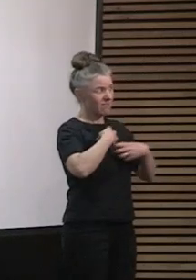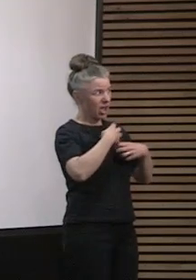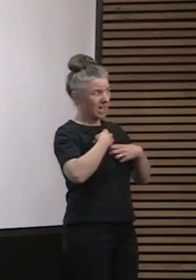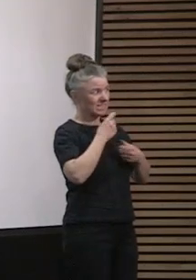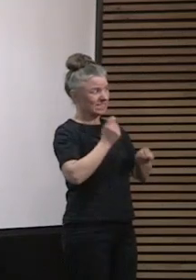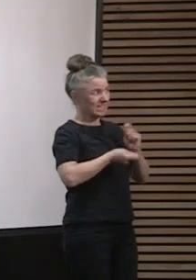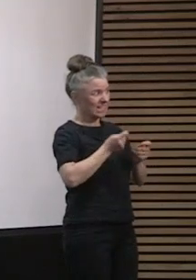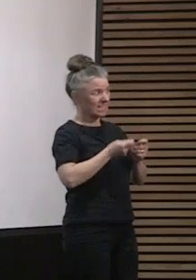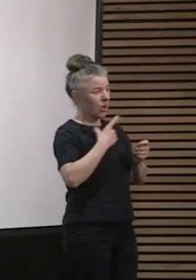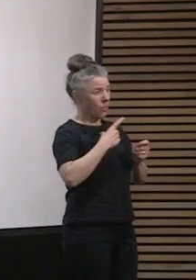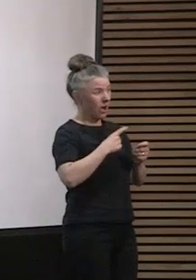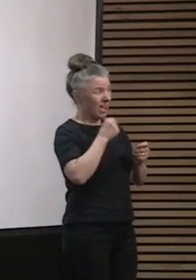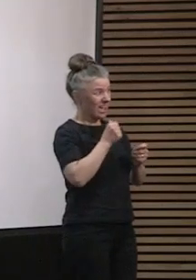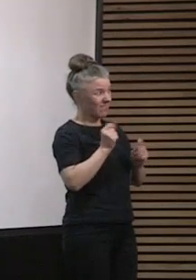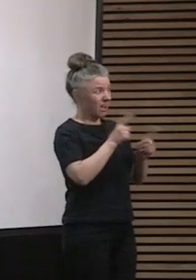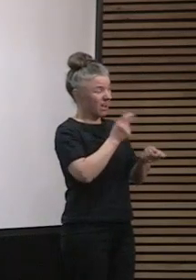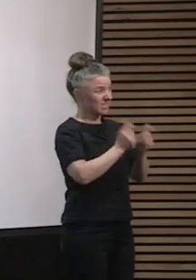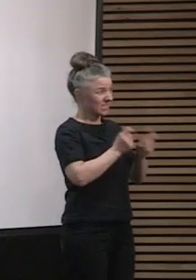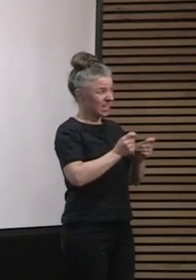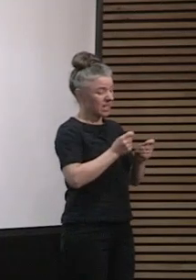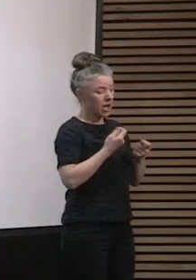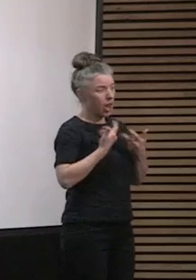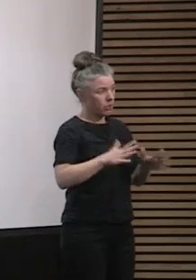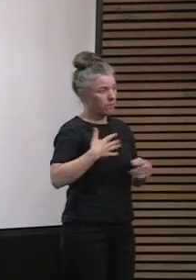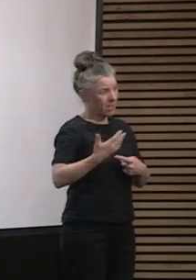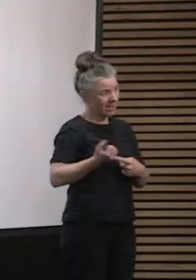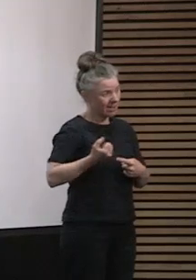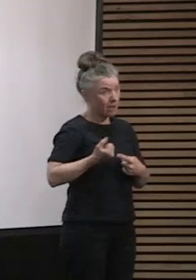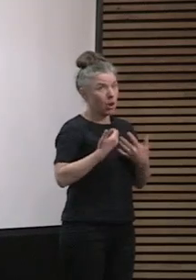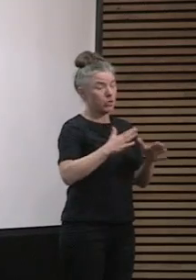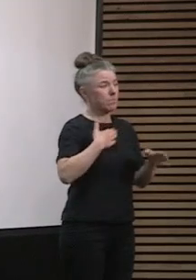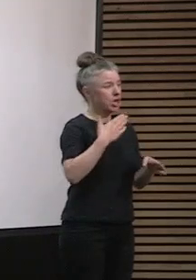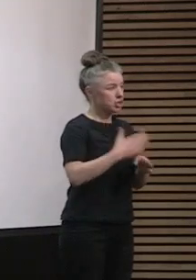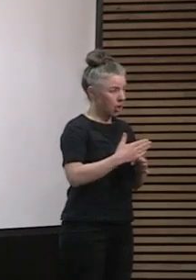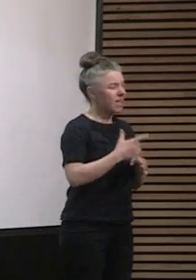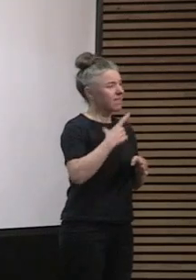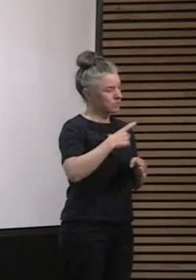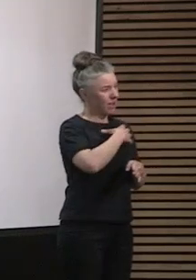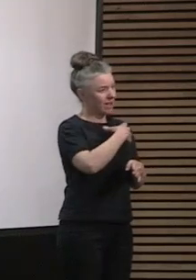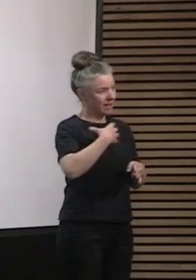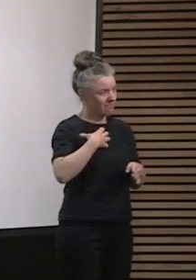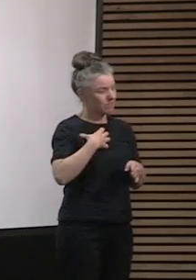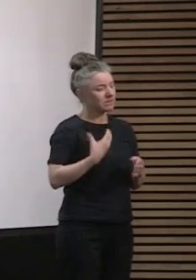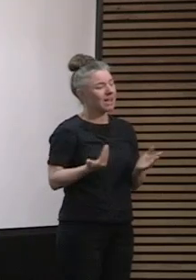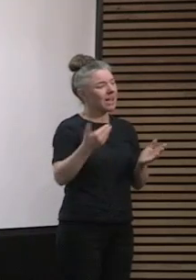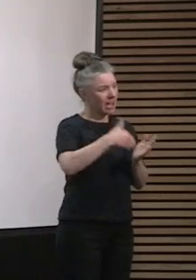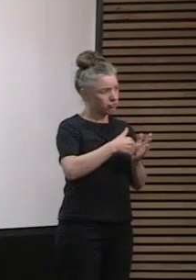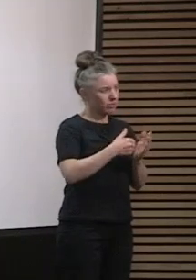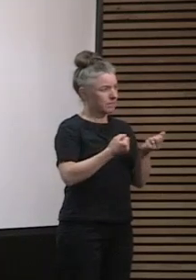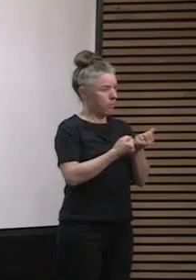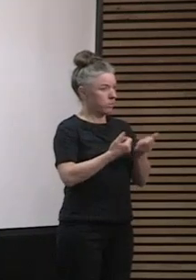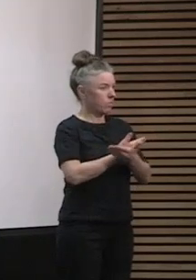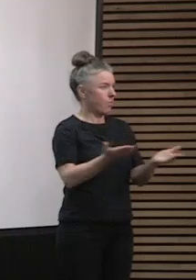tested because they think their livelihoods or income or job may be at risk. This is about having the right settings for this